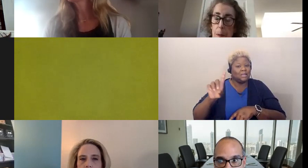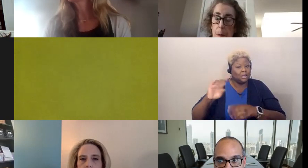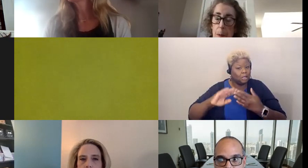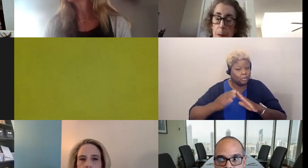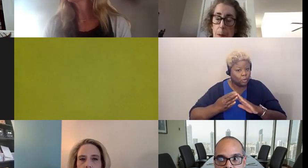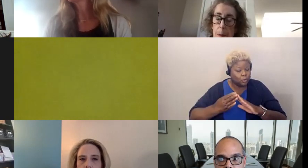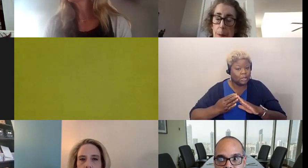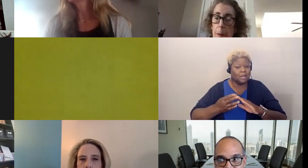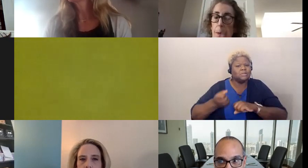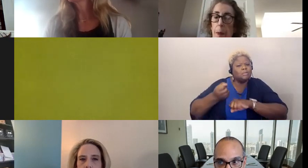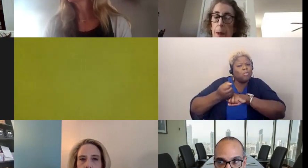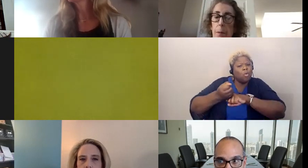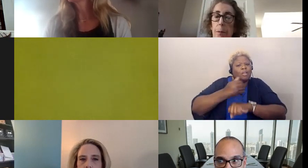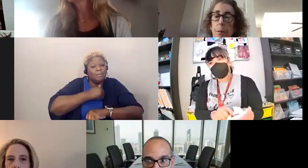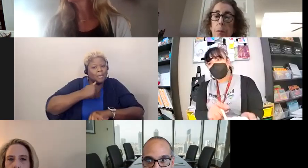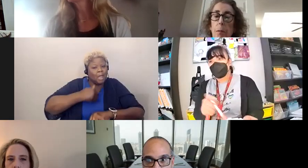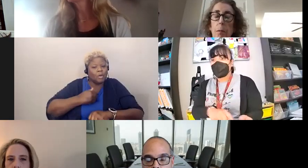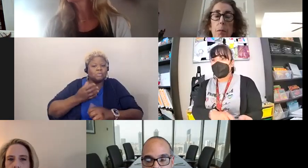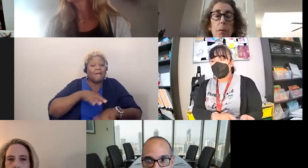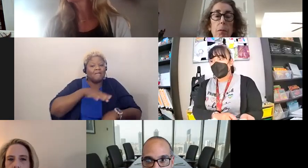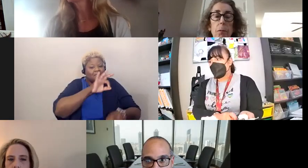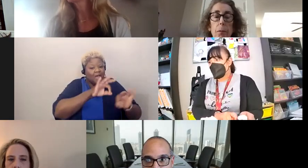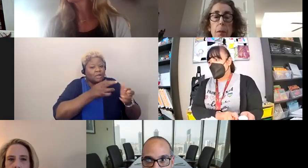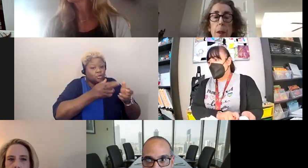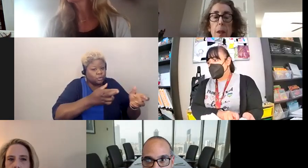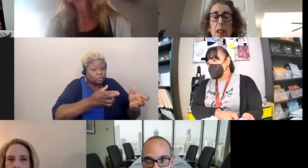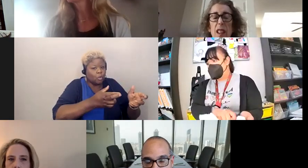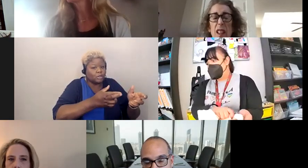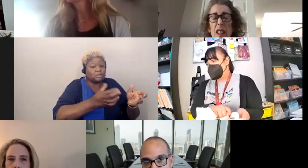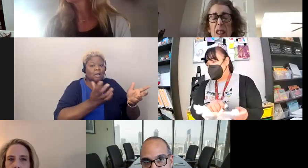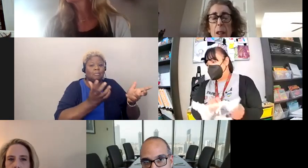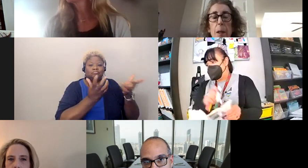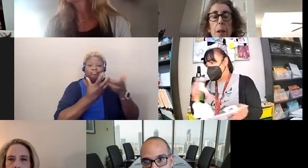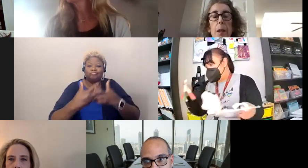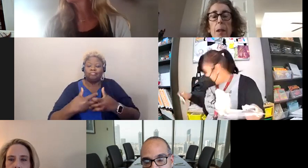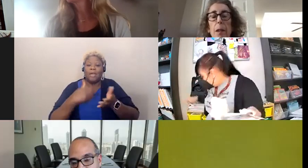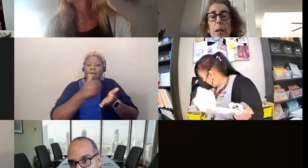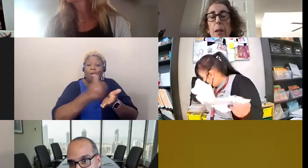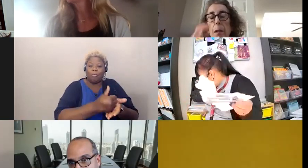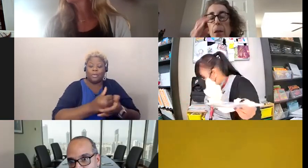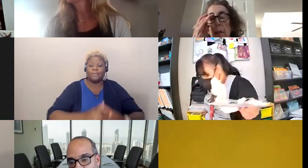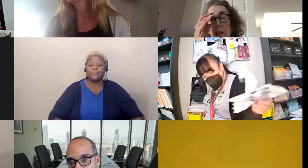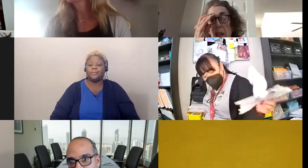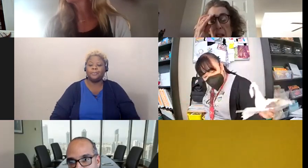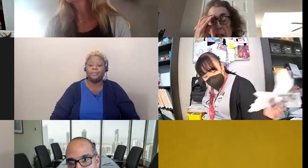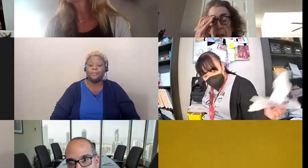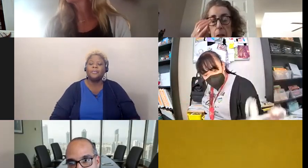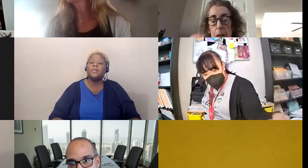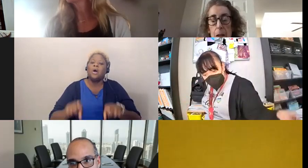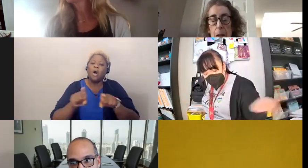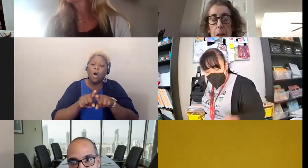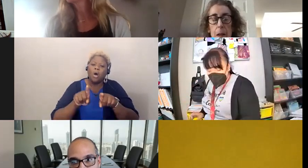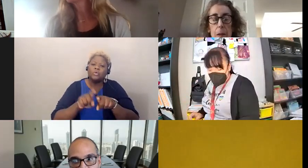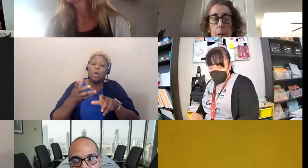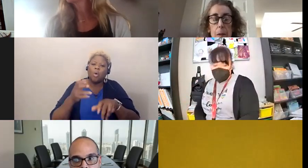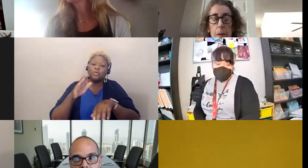support members by identifying resources and coordinating behavioral health services. I also want to call out that I think our